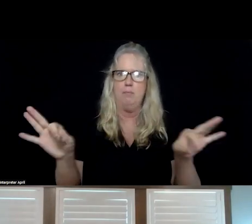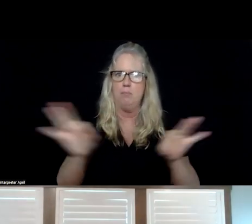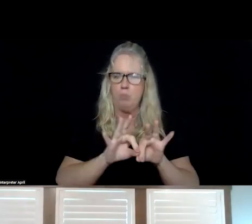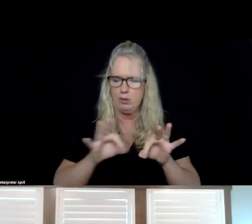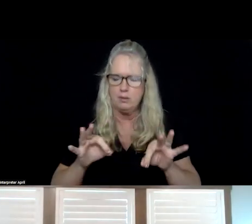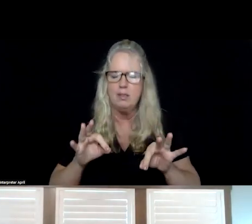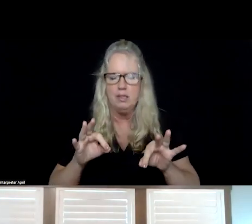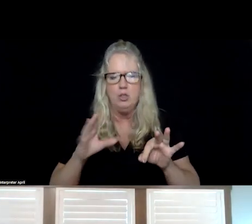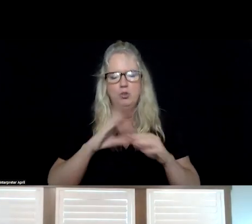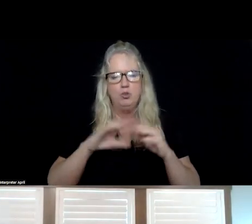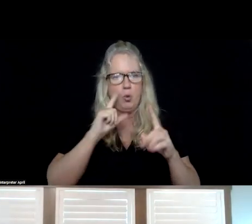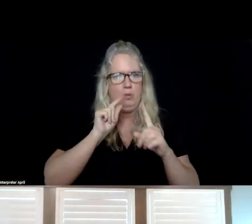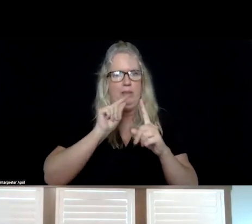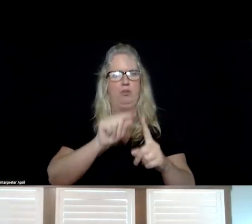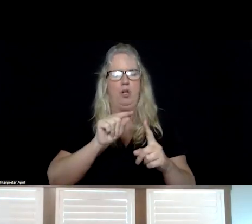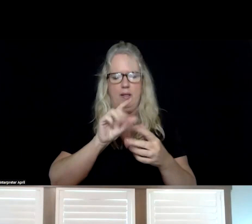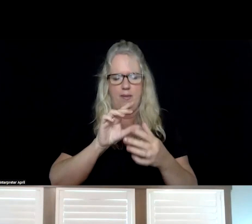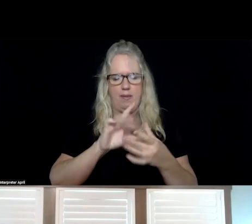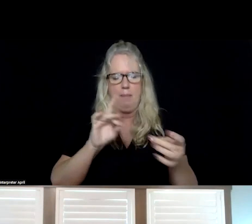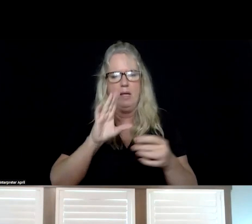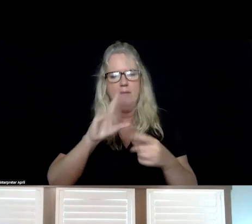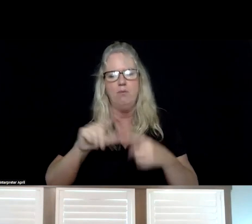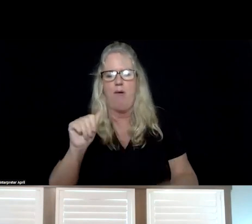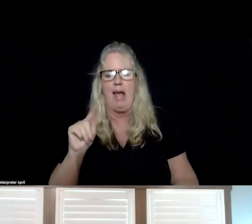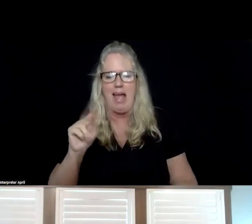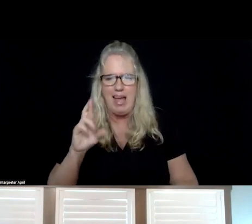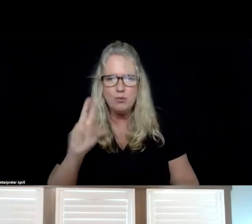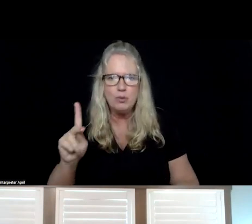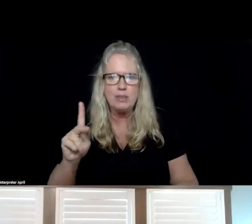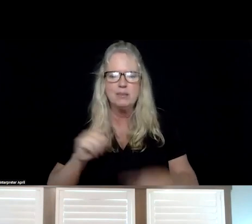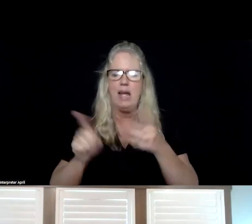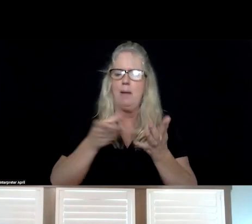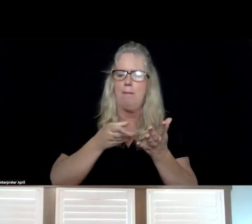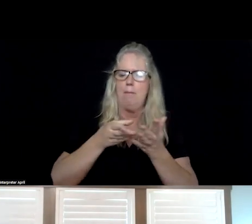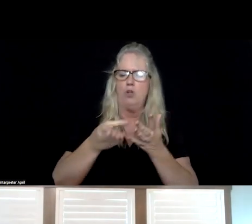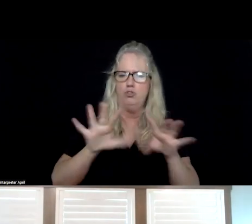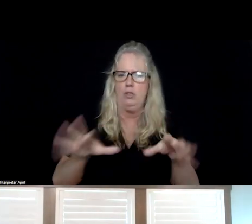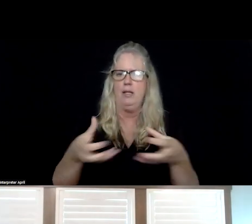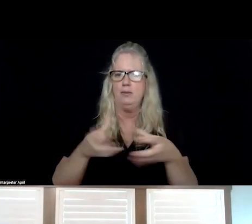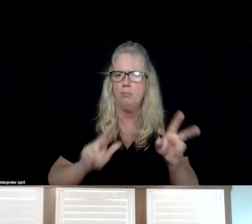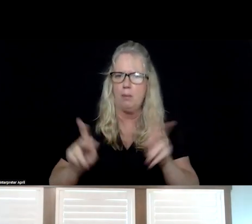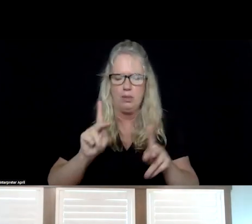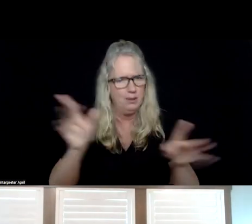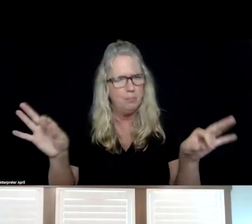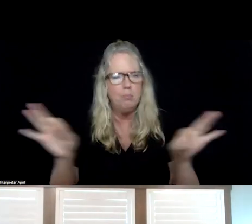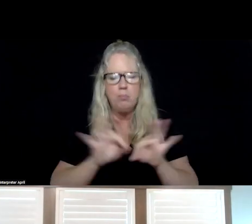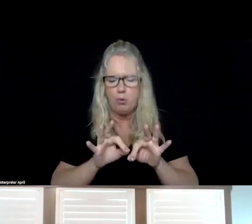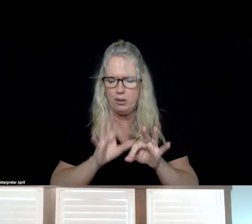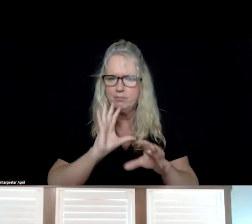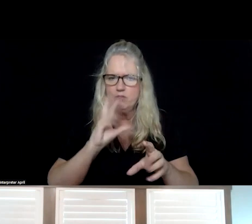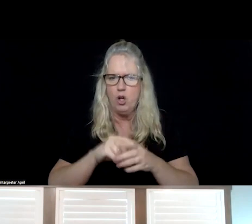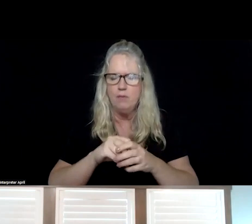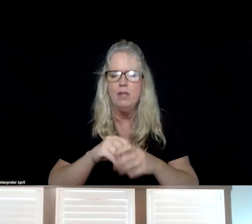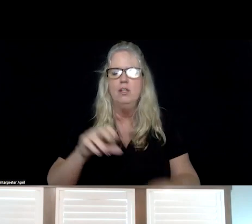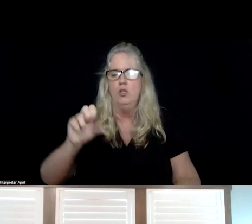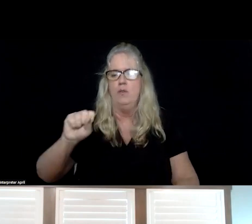And so targeting that messaging to at-risk and marginalized populations is important. Stakeholders, along